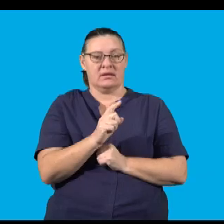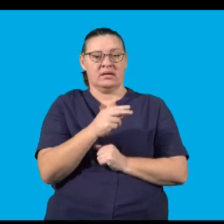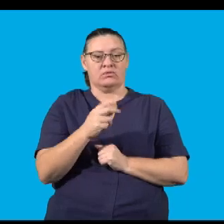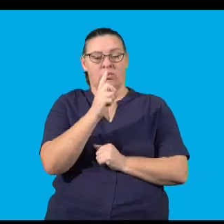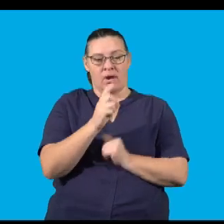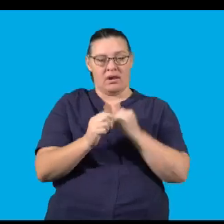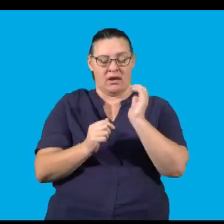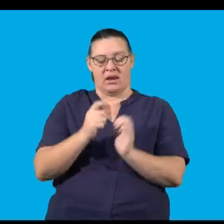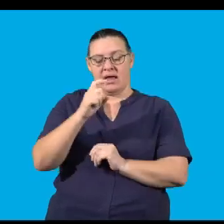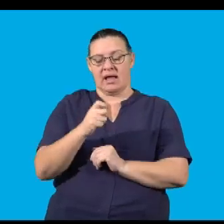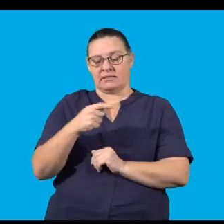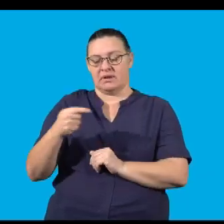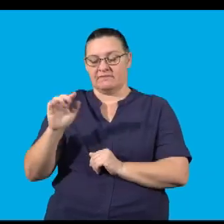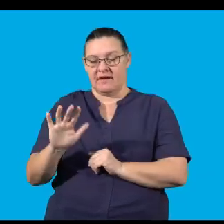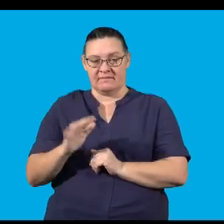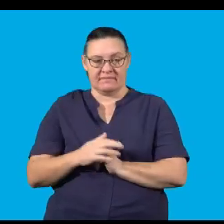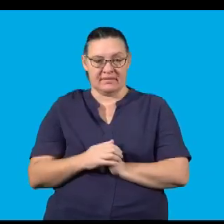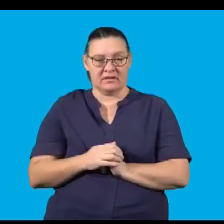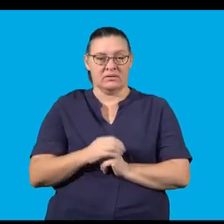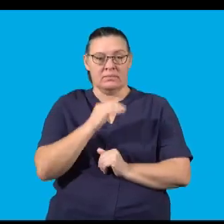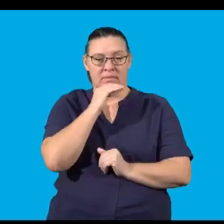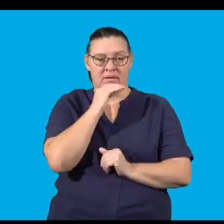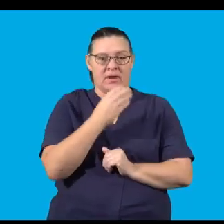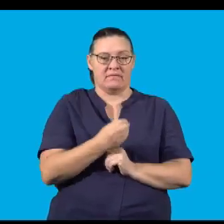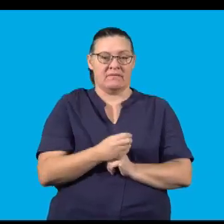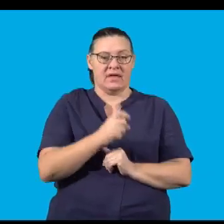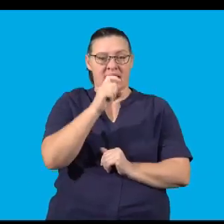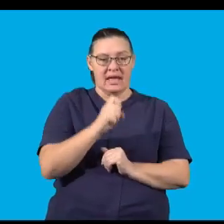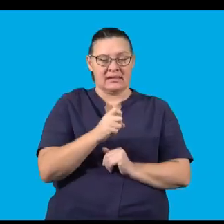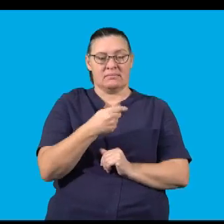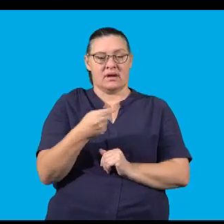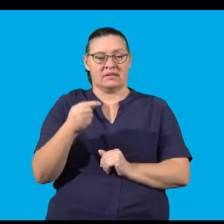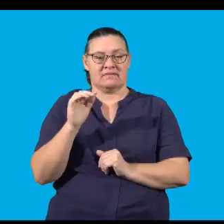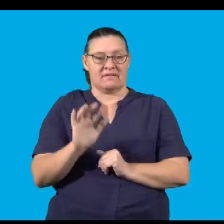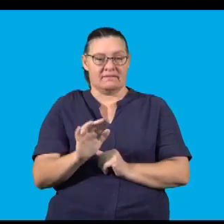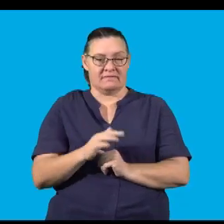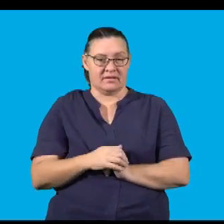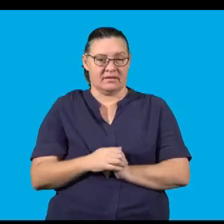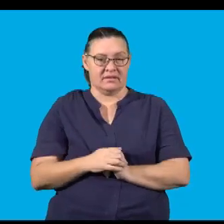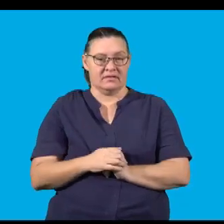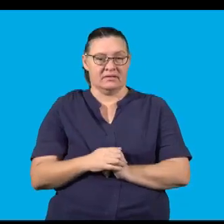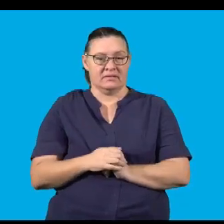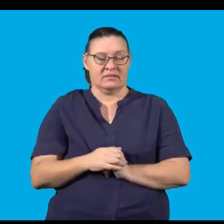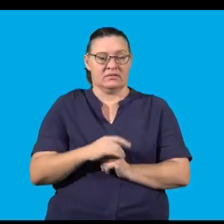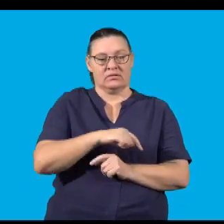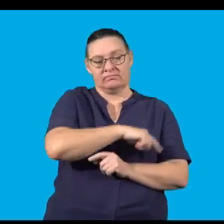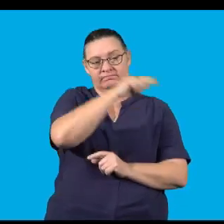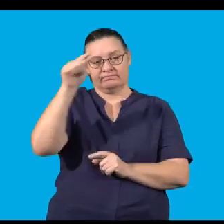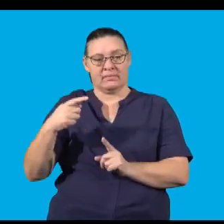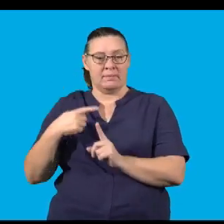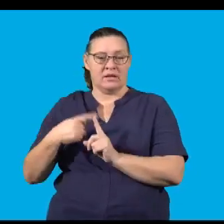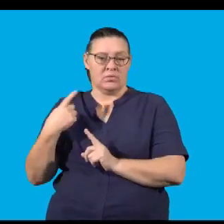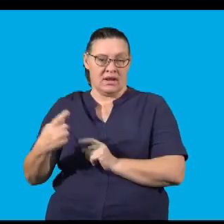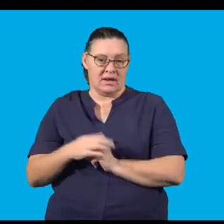minus 5. Okay, simplifying, we get x minus 5. Bring your minus 1 over, so it